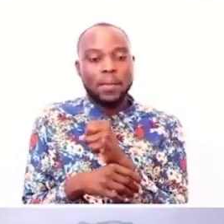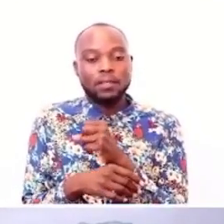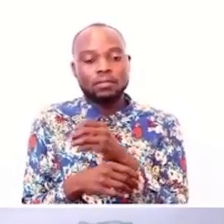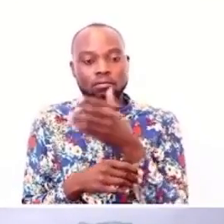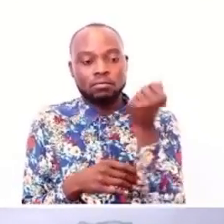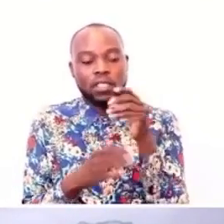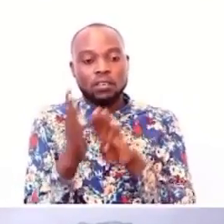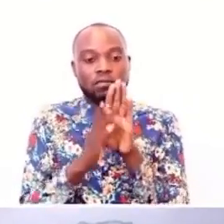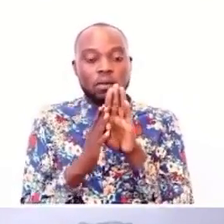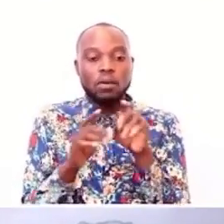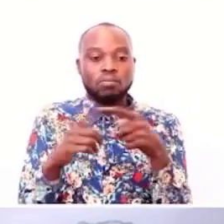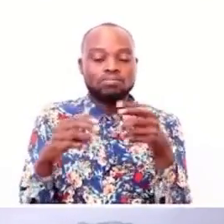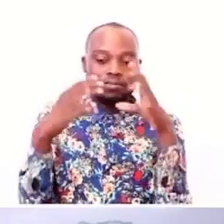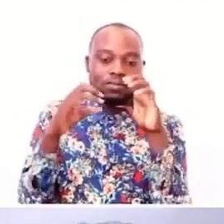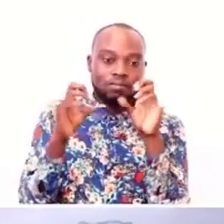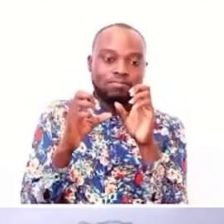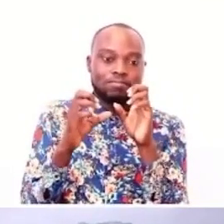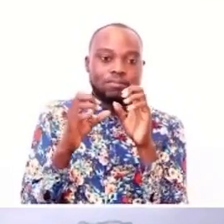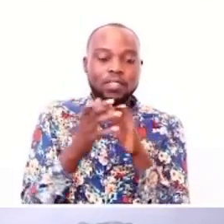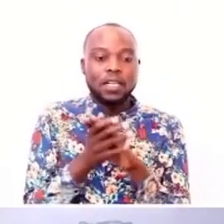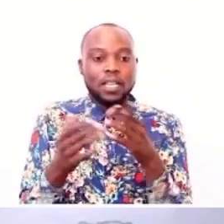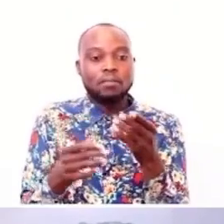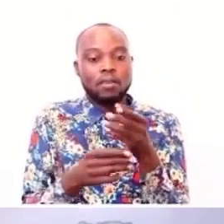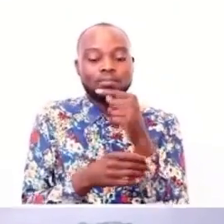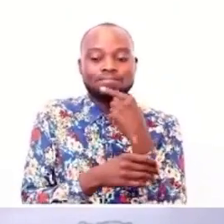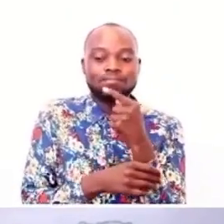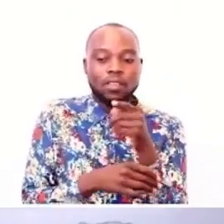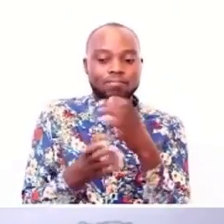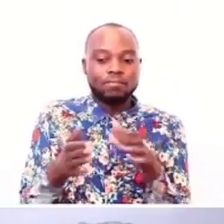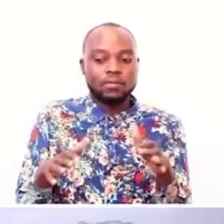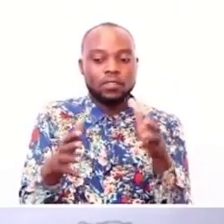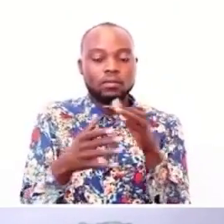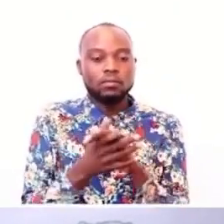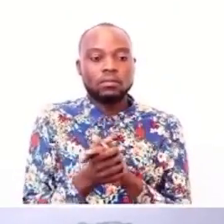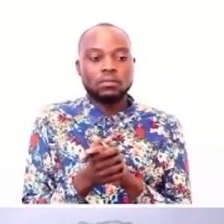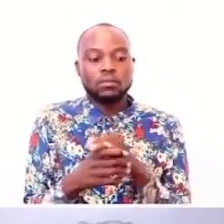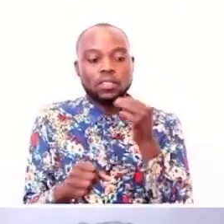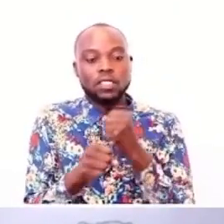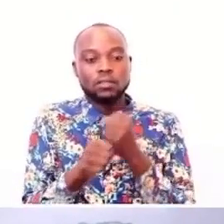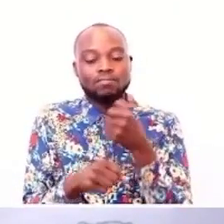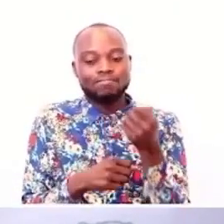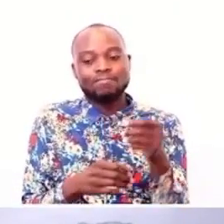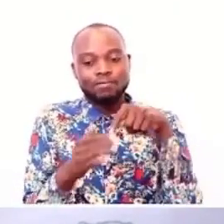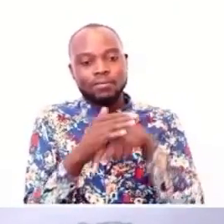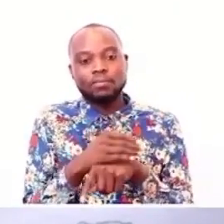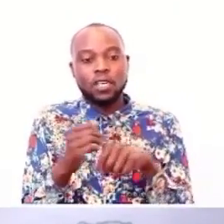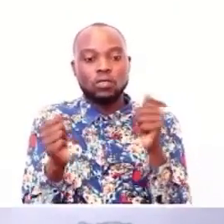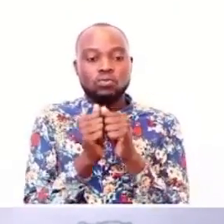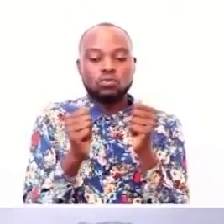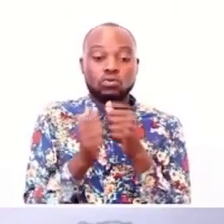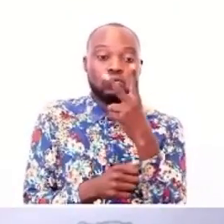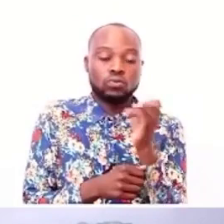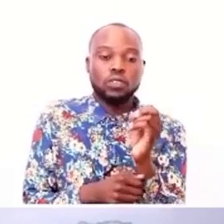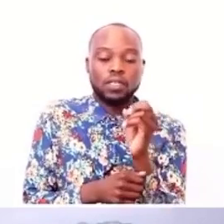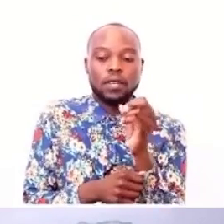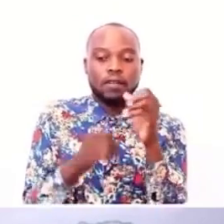there and scientists like Russ George who are trying to pasteurize the oceans. His work was shut down in 2013 by a SWAT